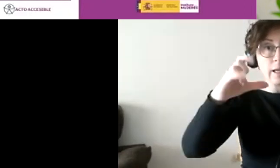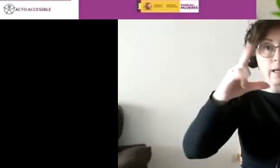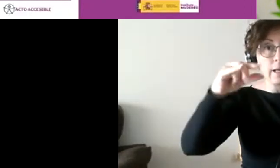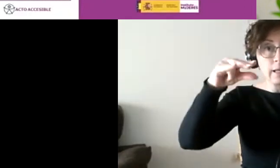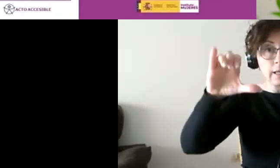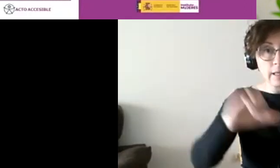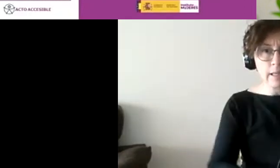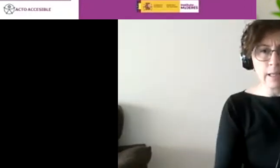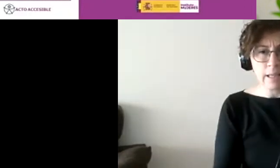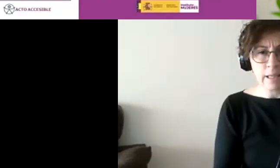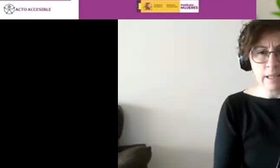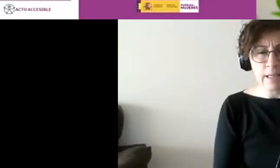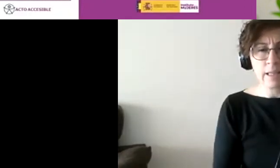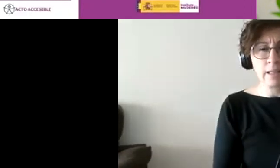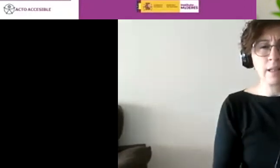yes. Yes.